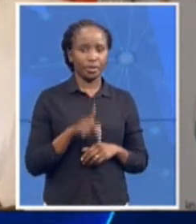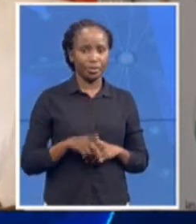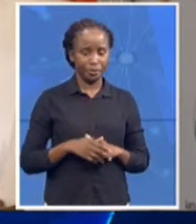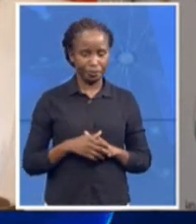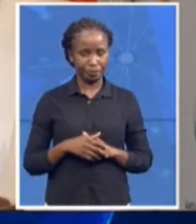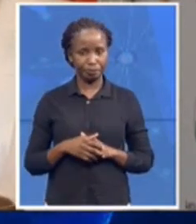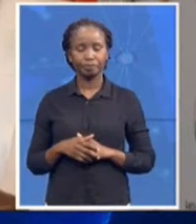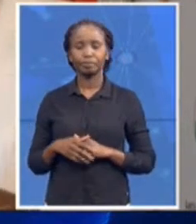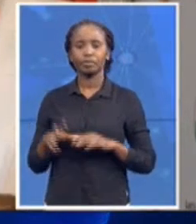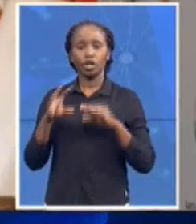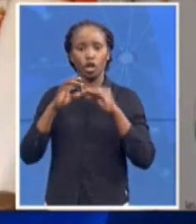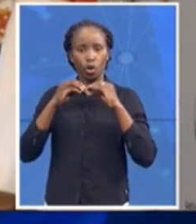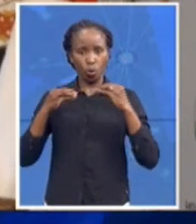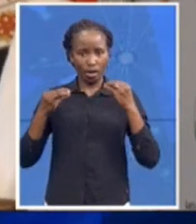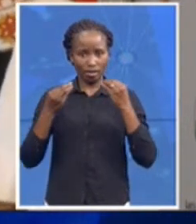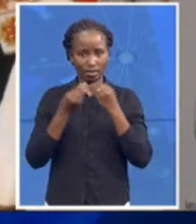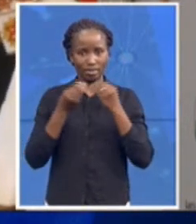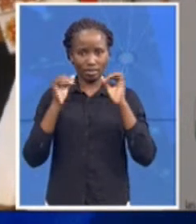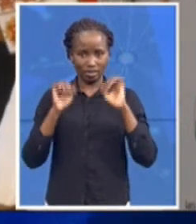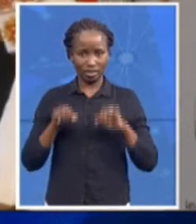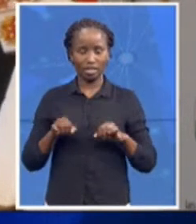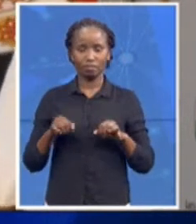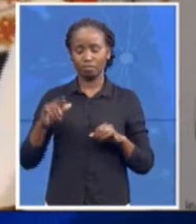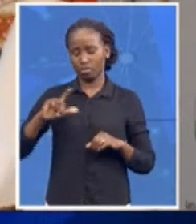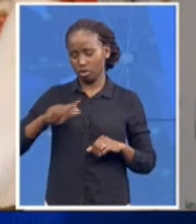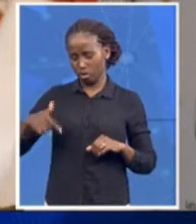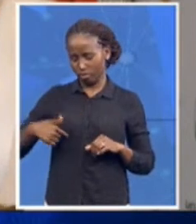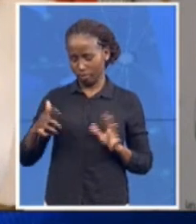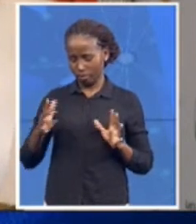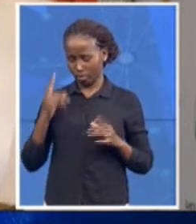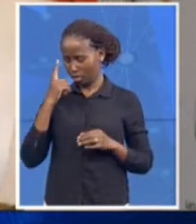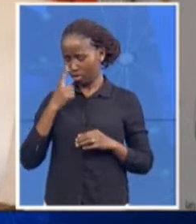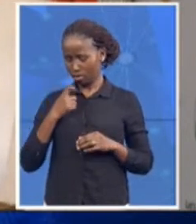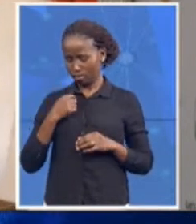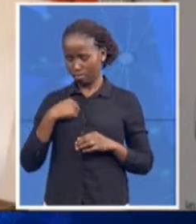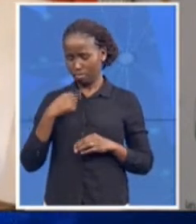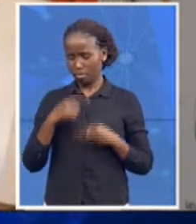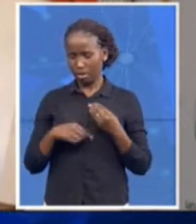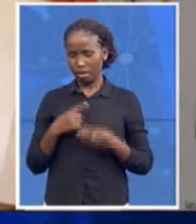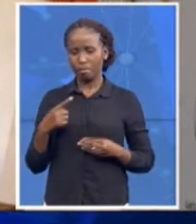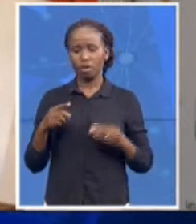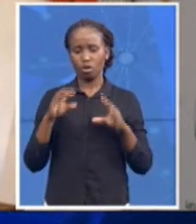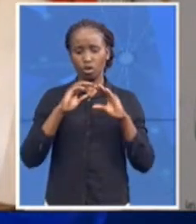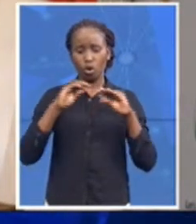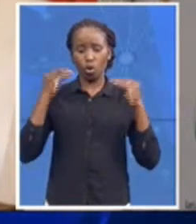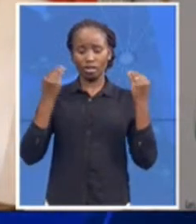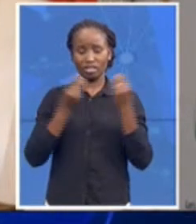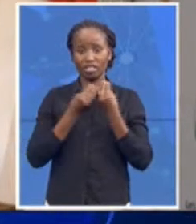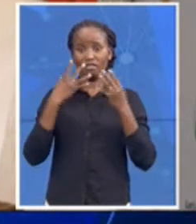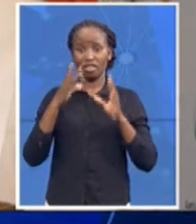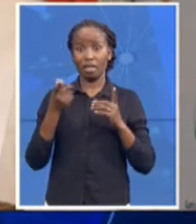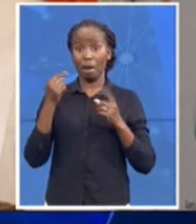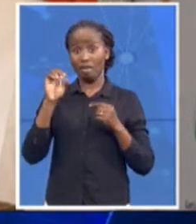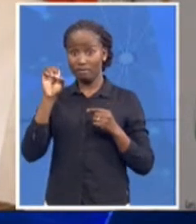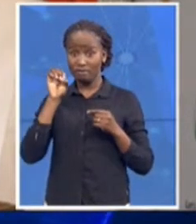ladies asked about organizations that had then received more money. What transpired was